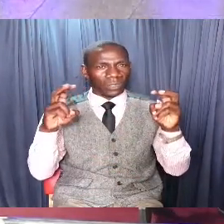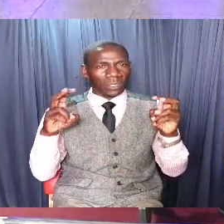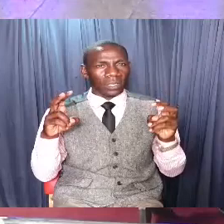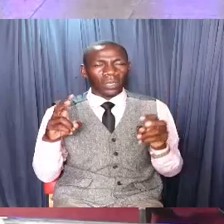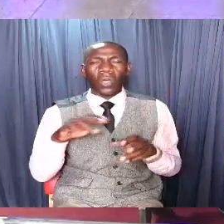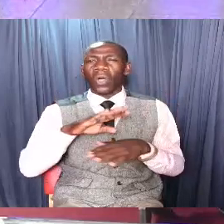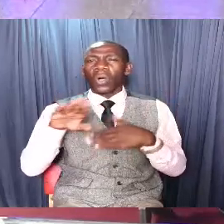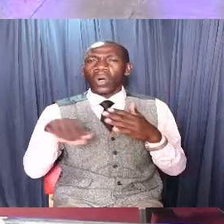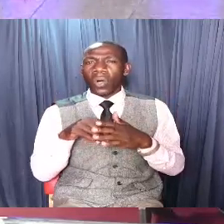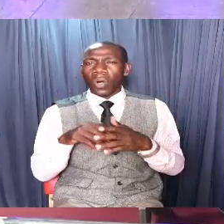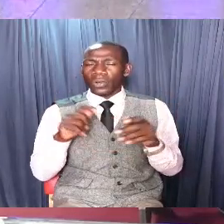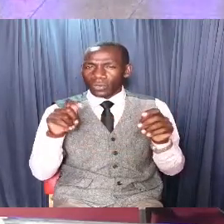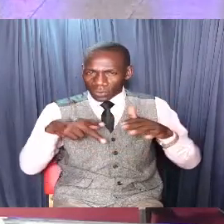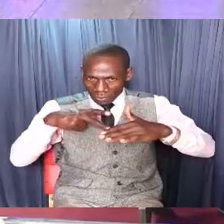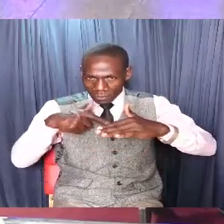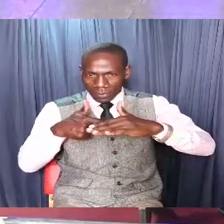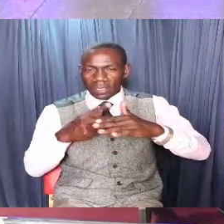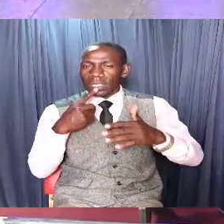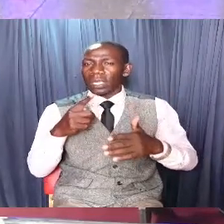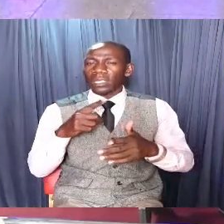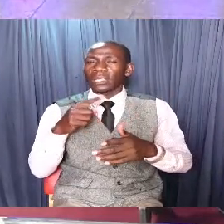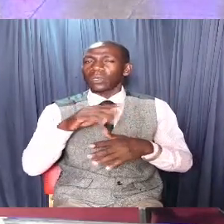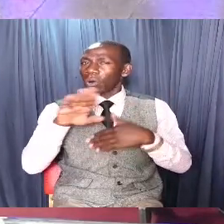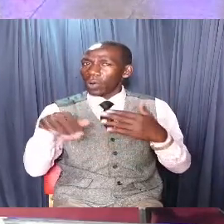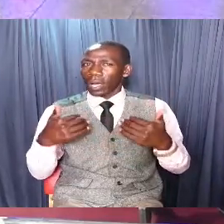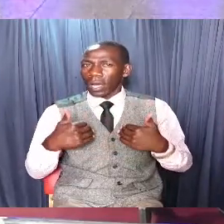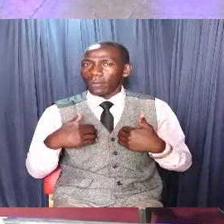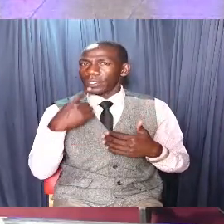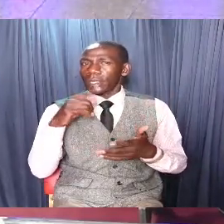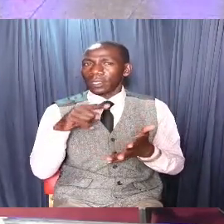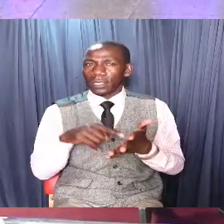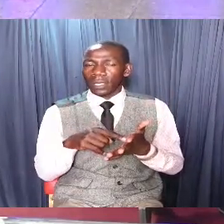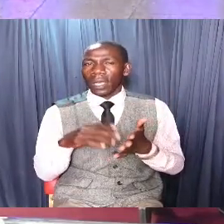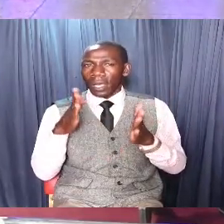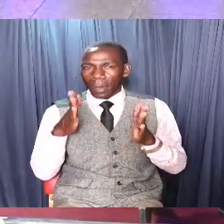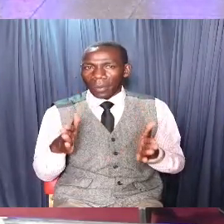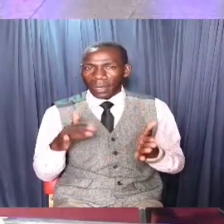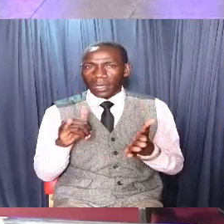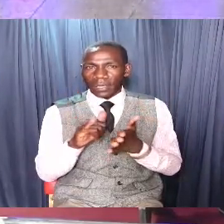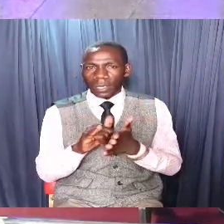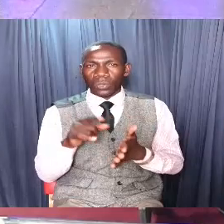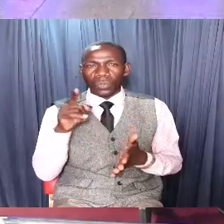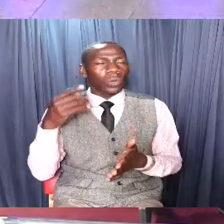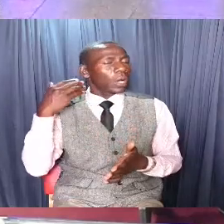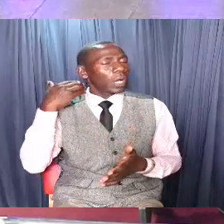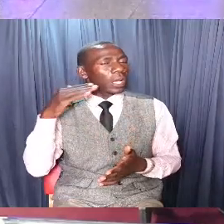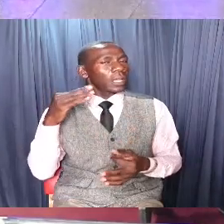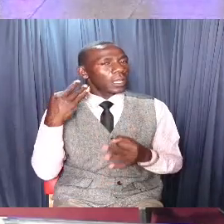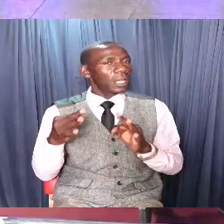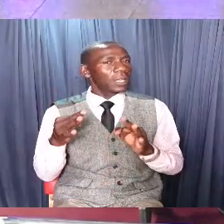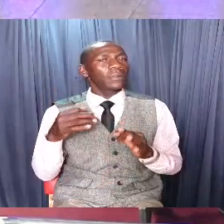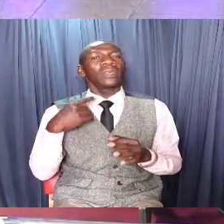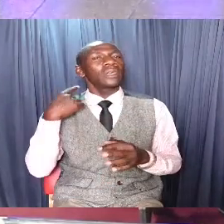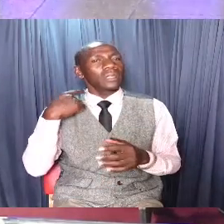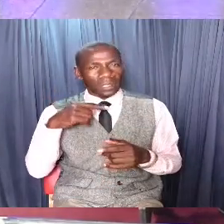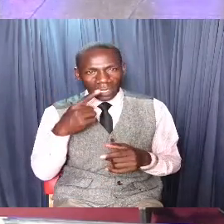Ah. Amba wote wametabiri hivyo. But all have said this. Mtu uliye na chuki naye, one whom you hate, nataka kwambia na kuokoa,